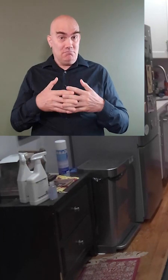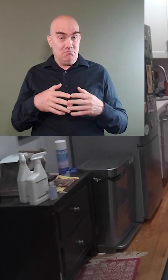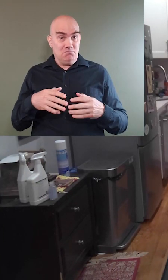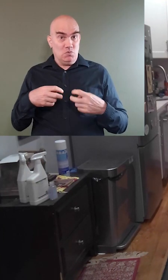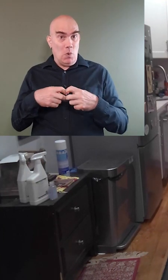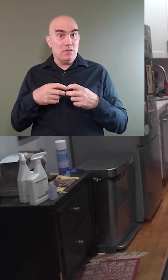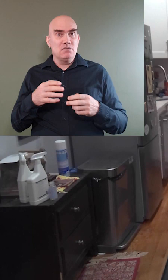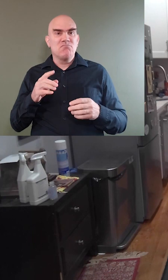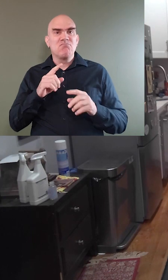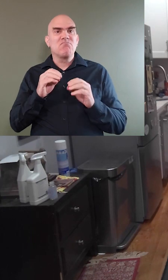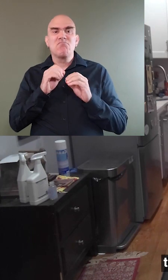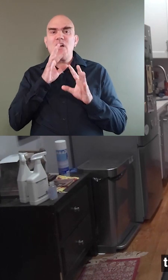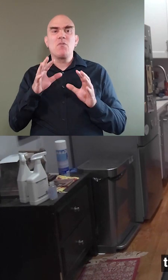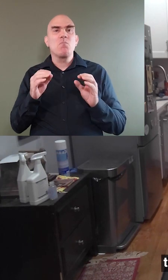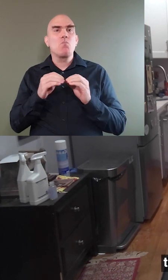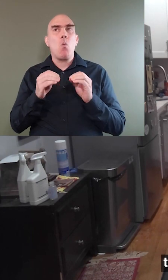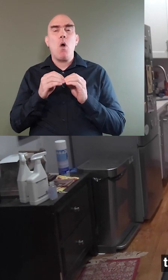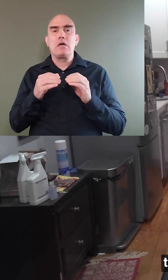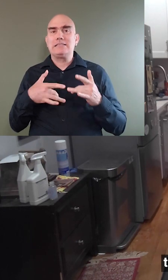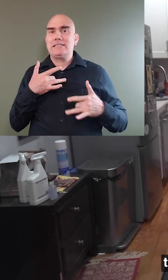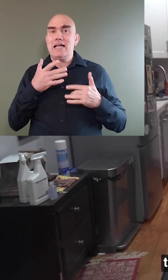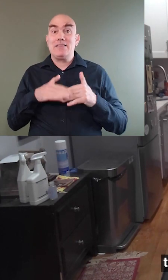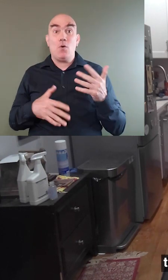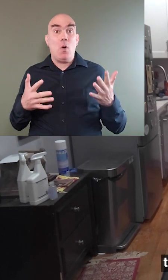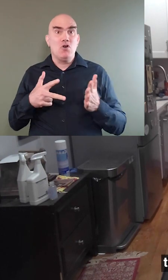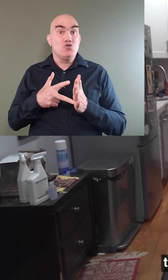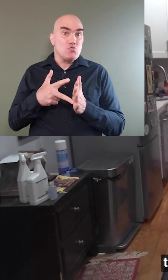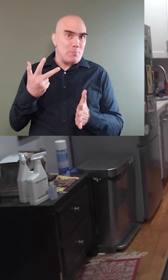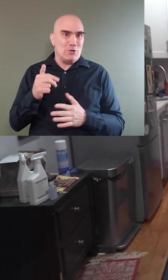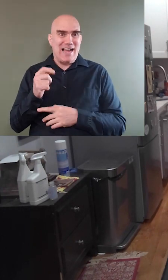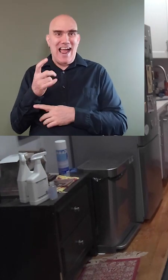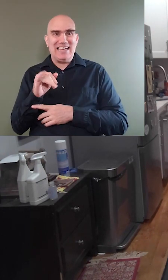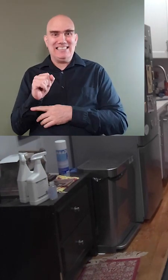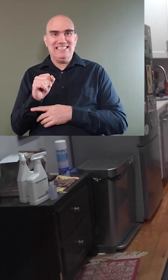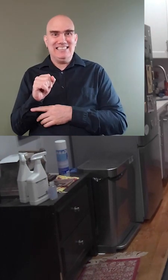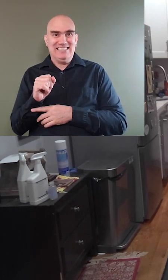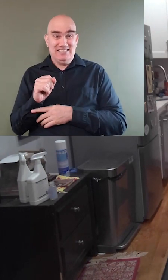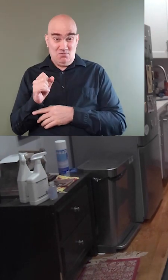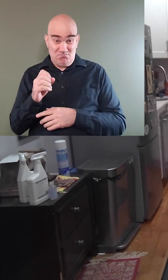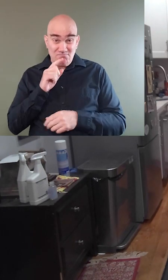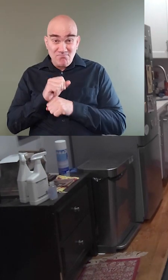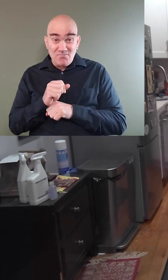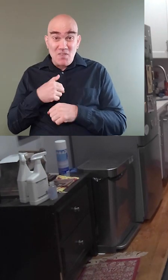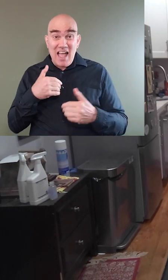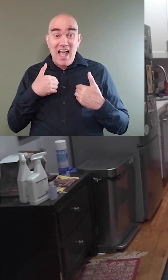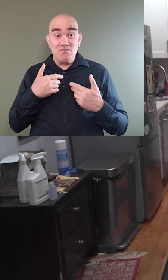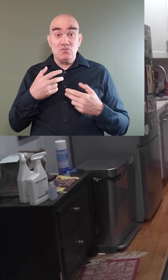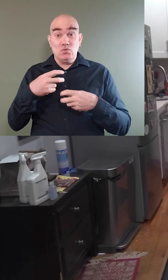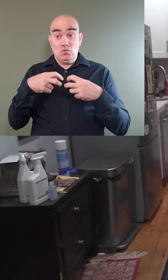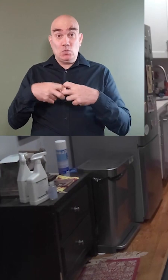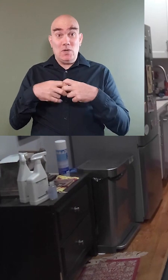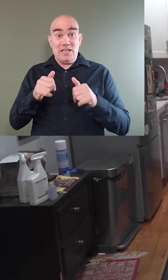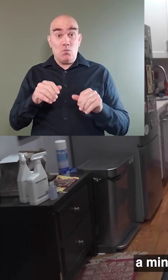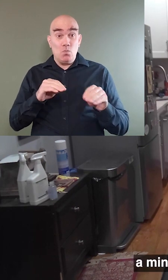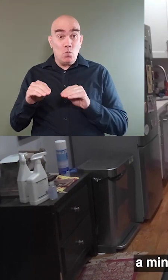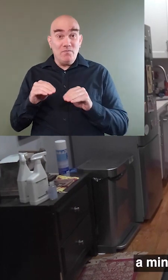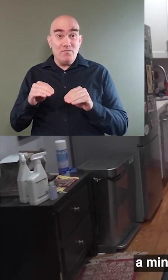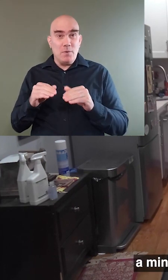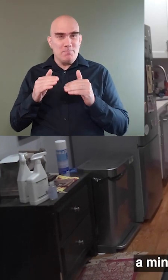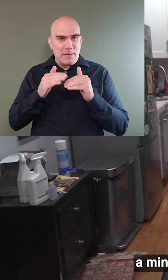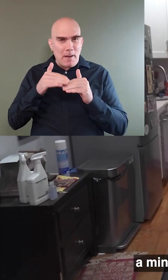nothing that's more exciting than the triple axis joints. So what do we have? Joints that can move